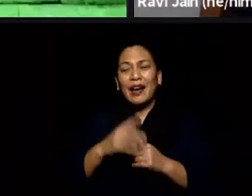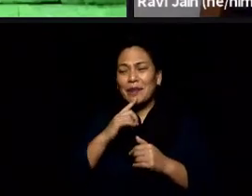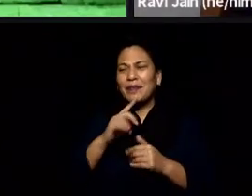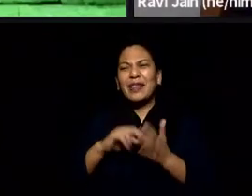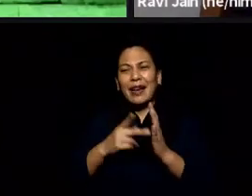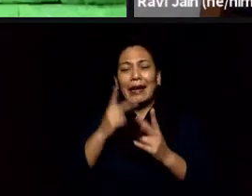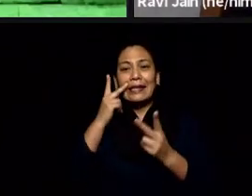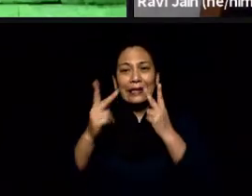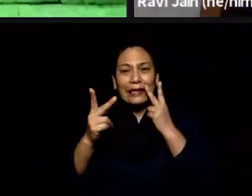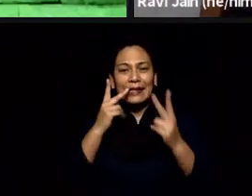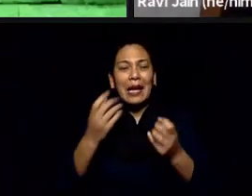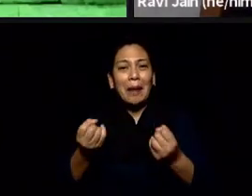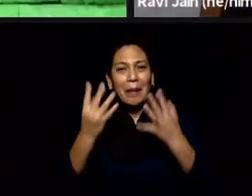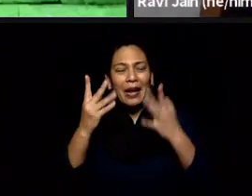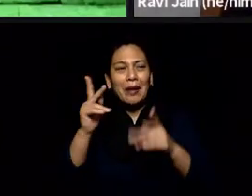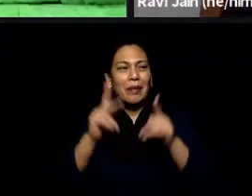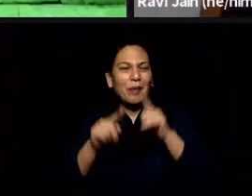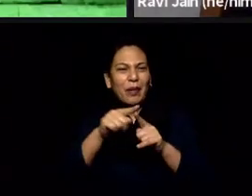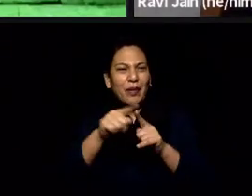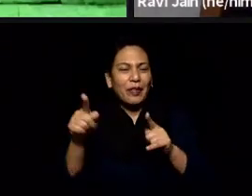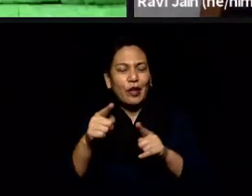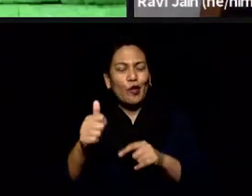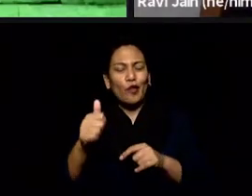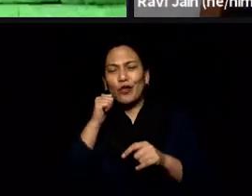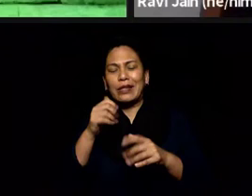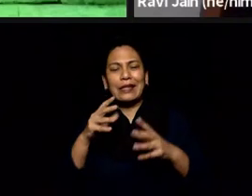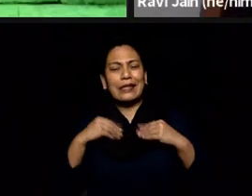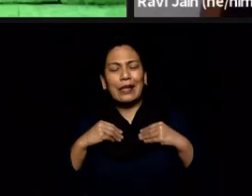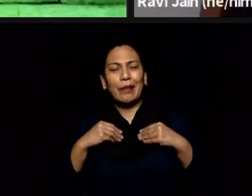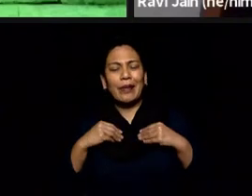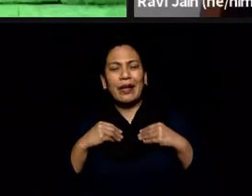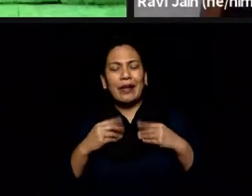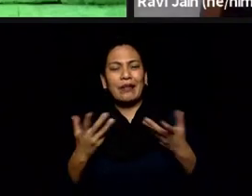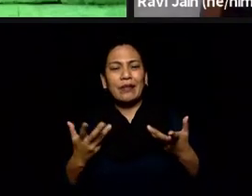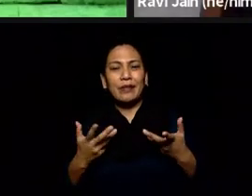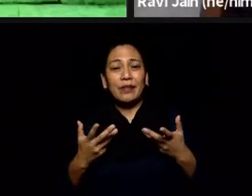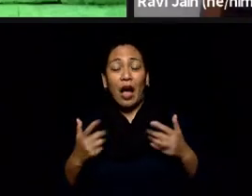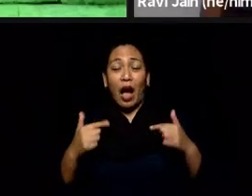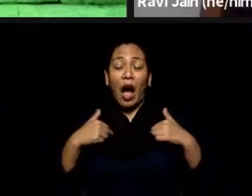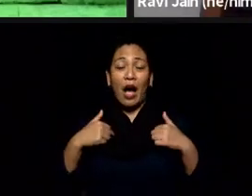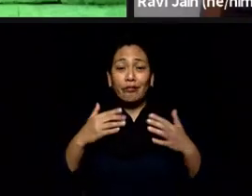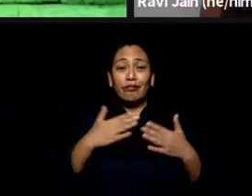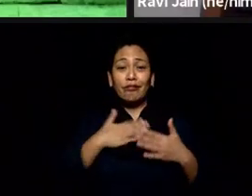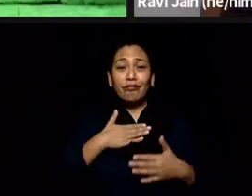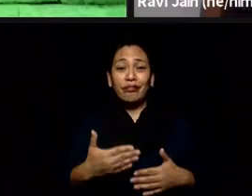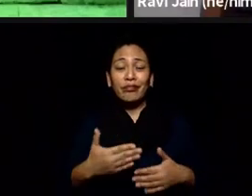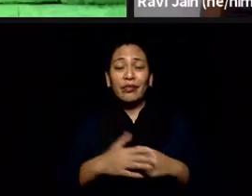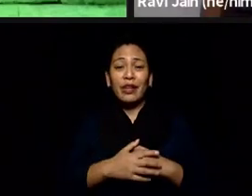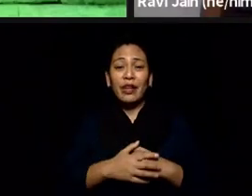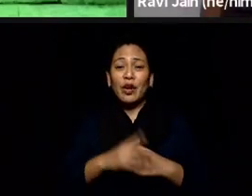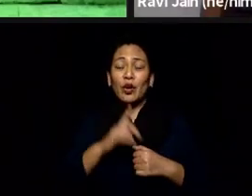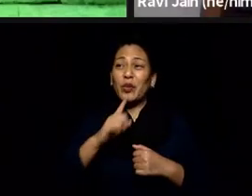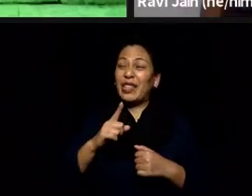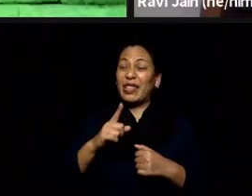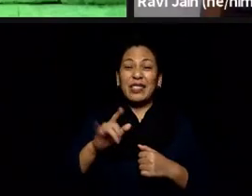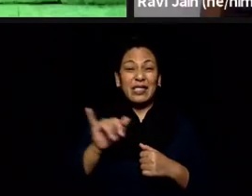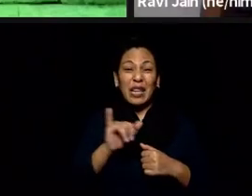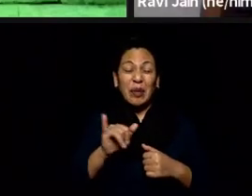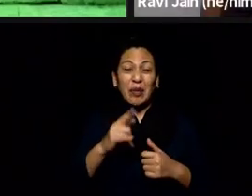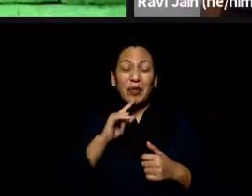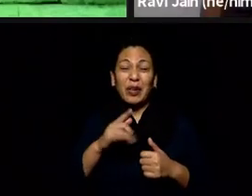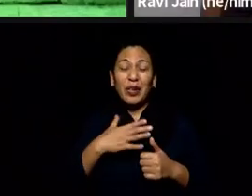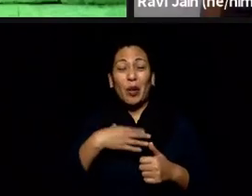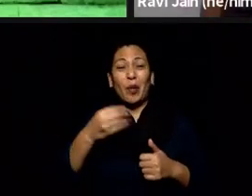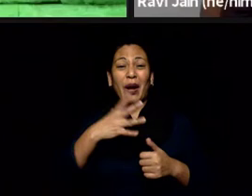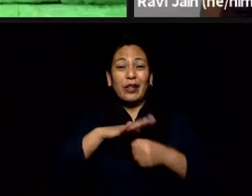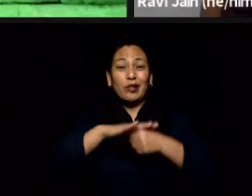accept complicity. And that speaks to myself too. I've admitted complicity to white supremacist values